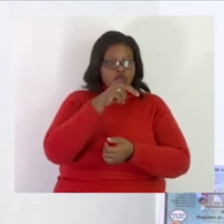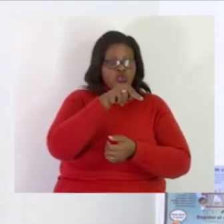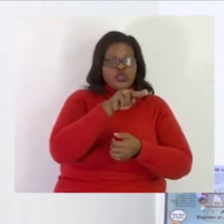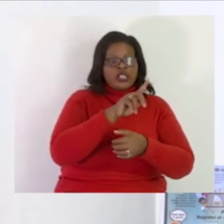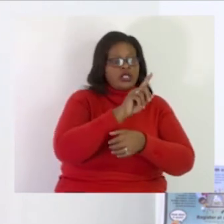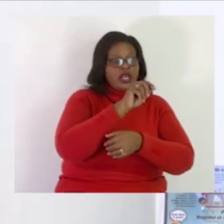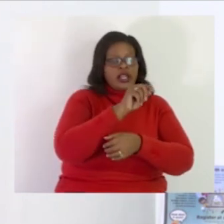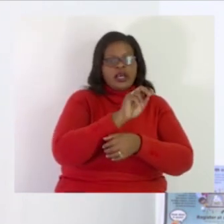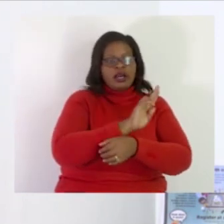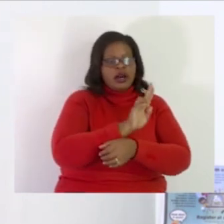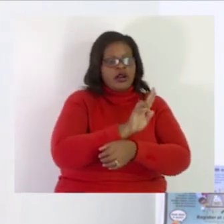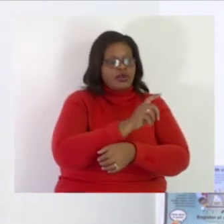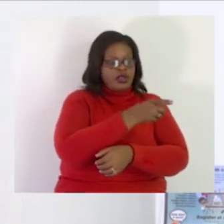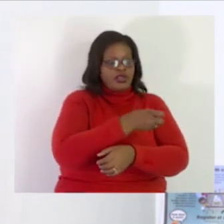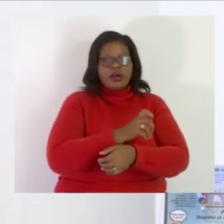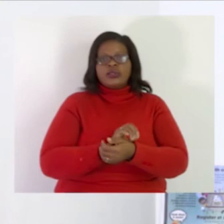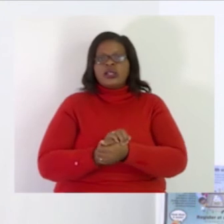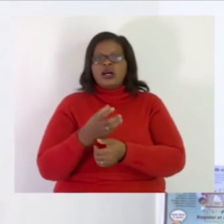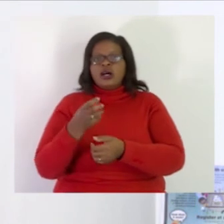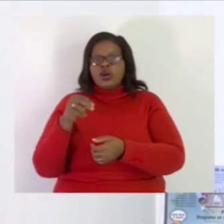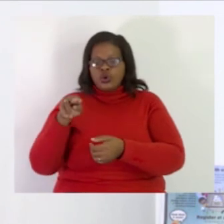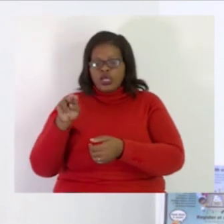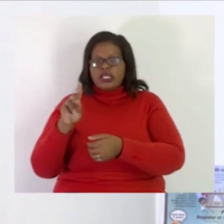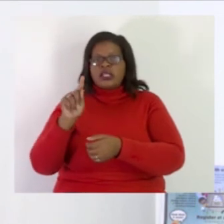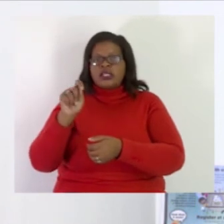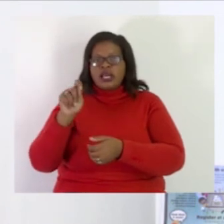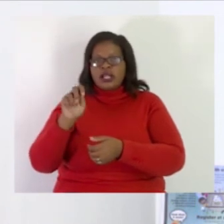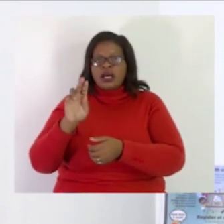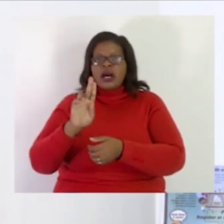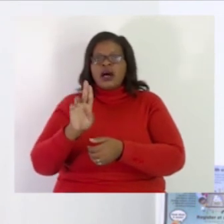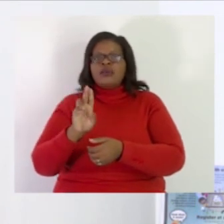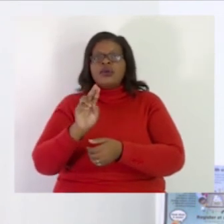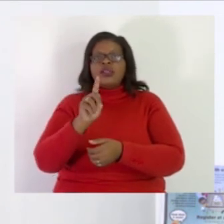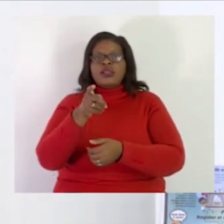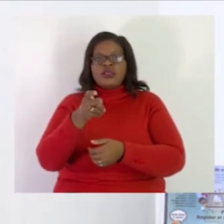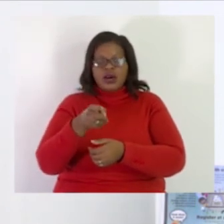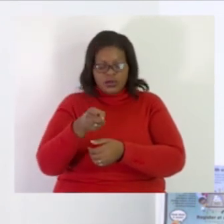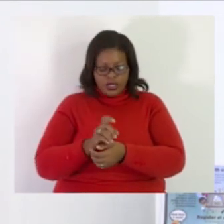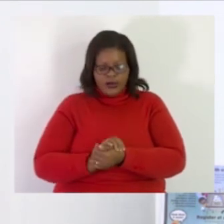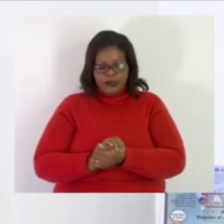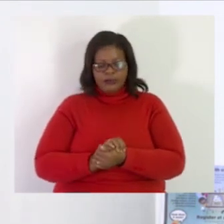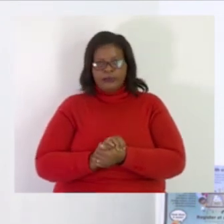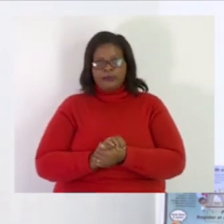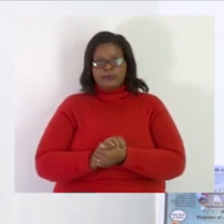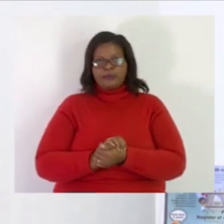100, and 1,000. Unit, 10, 100, and 1,000.